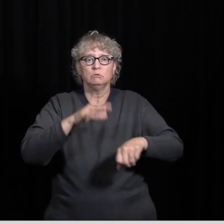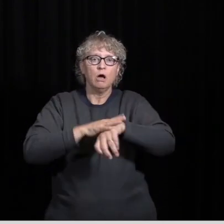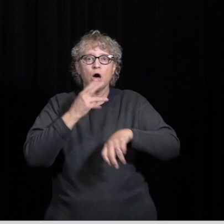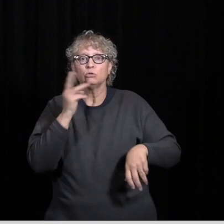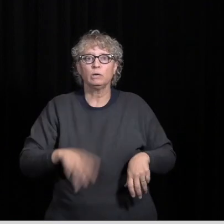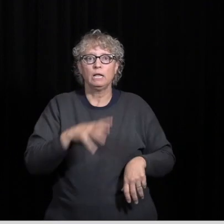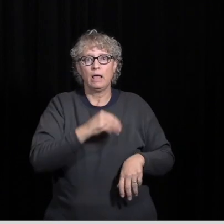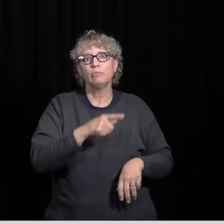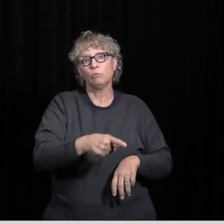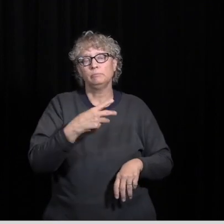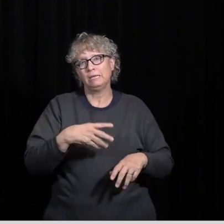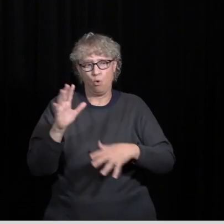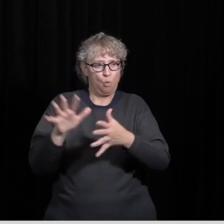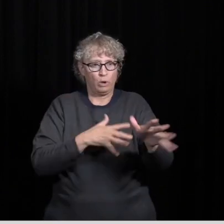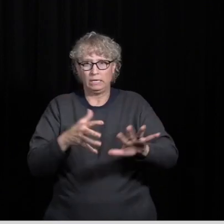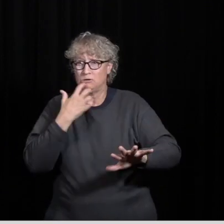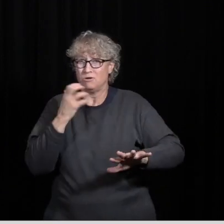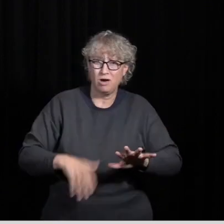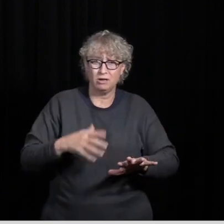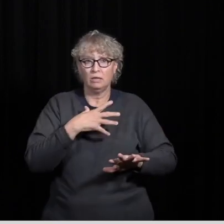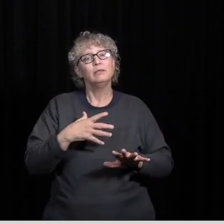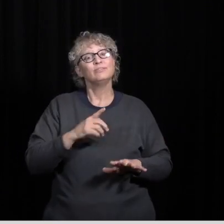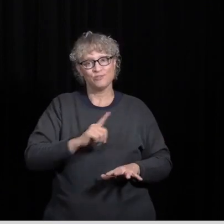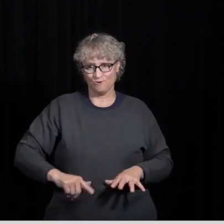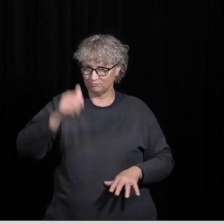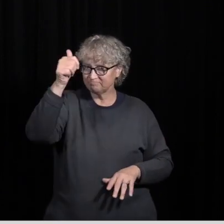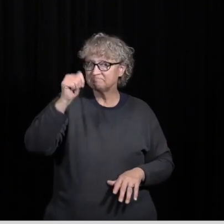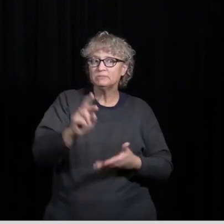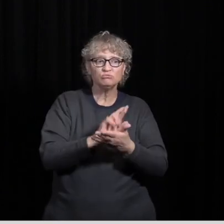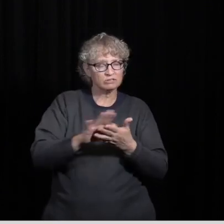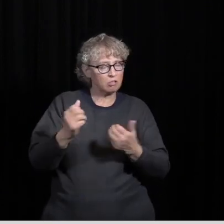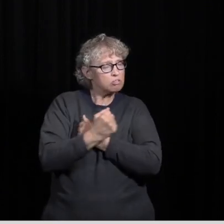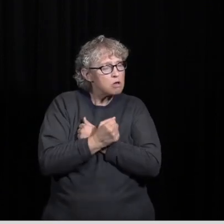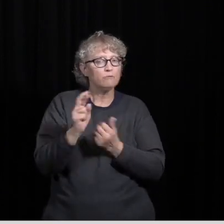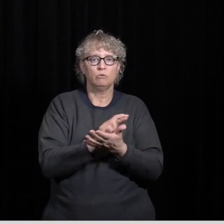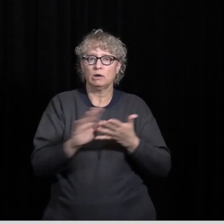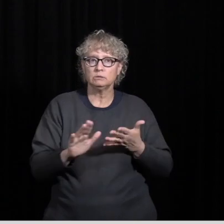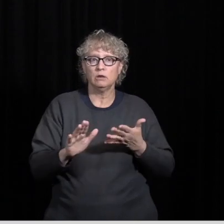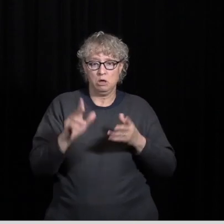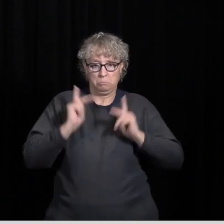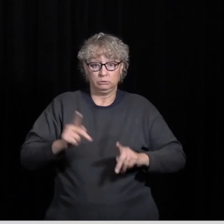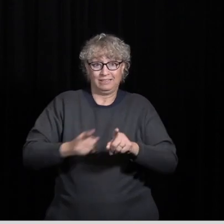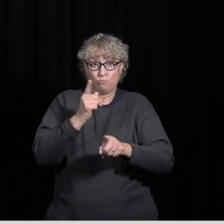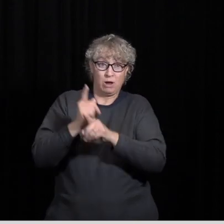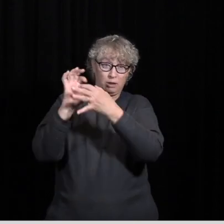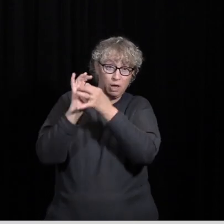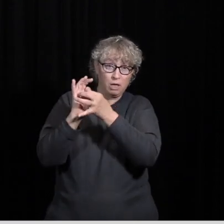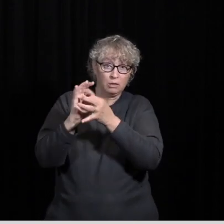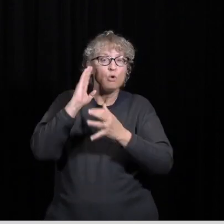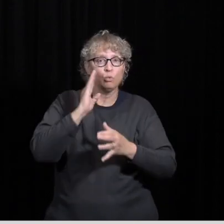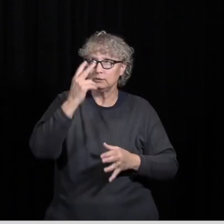be the portion of their cup. For the Lord is righteous. He loves righteous deeds. The upright shall